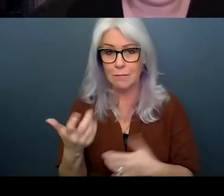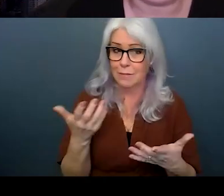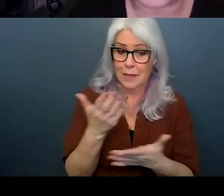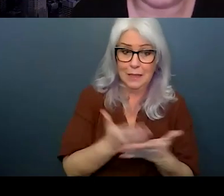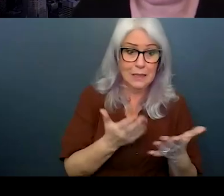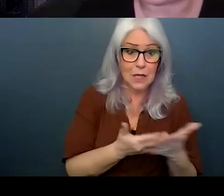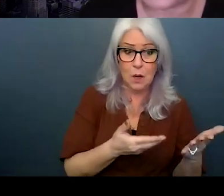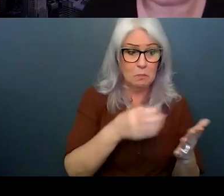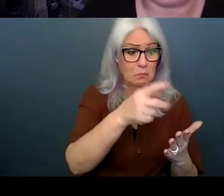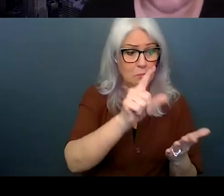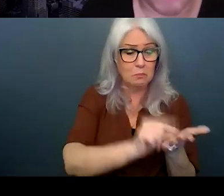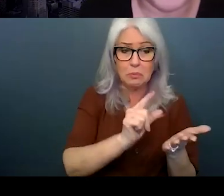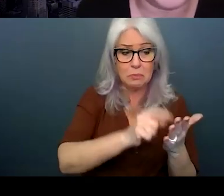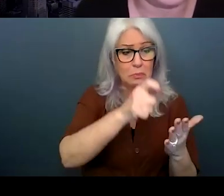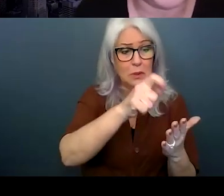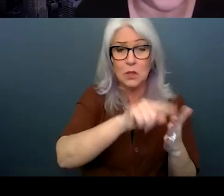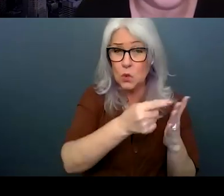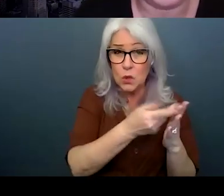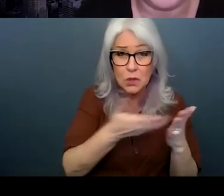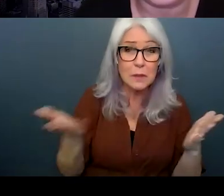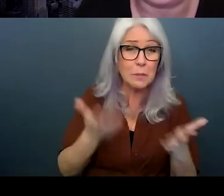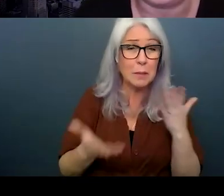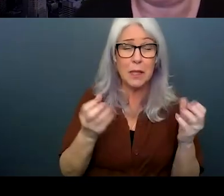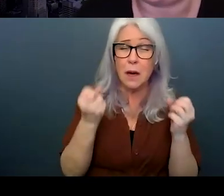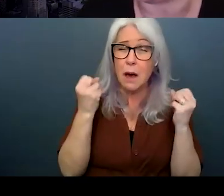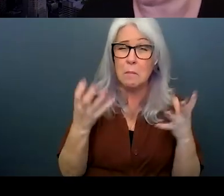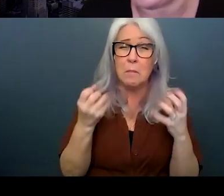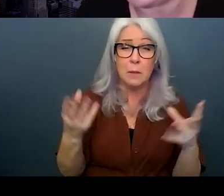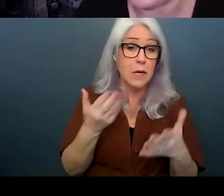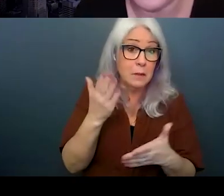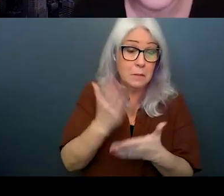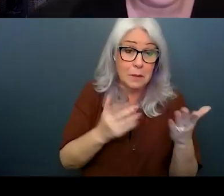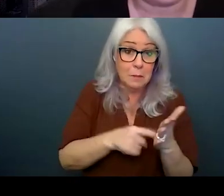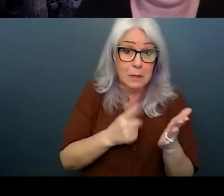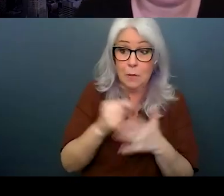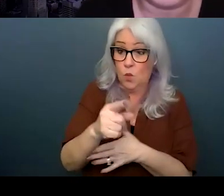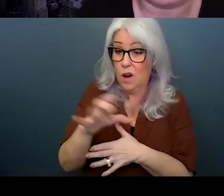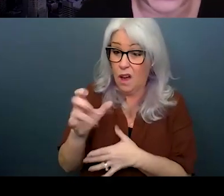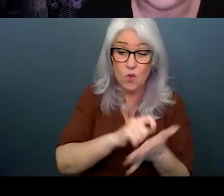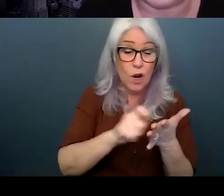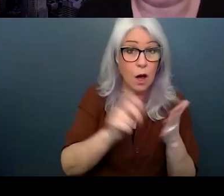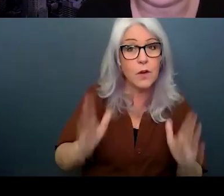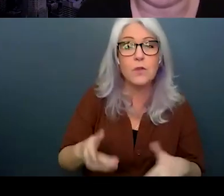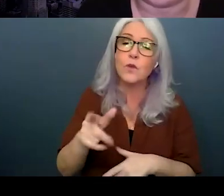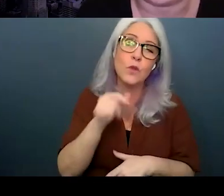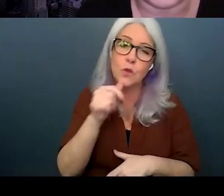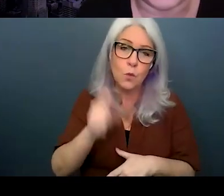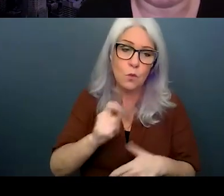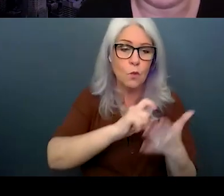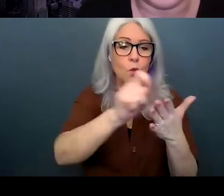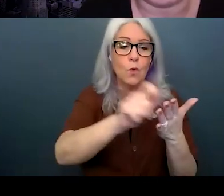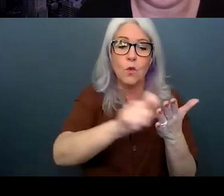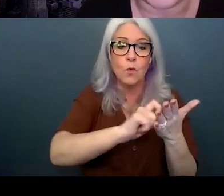dozens, if not over 100 authors. So using this makes your life easier instead of needing to write out every